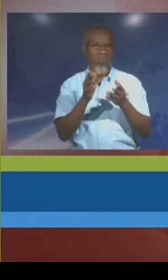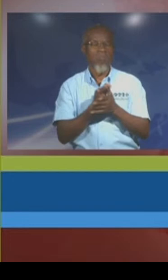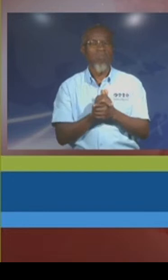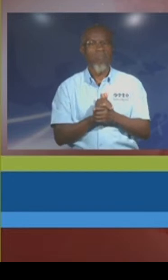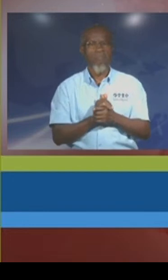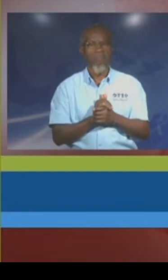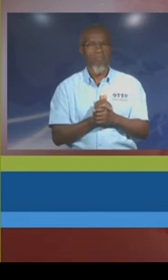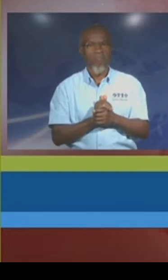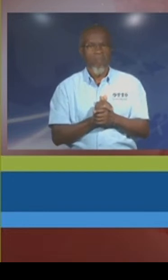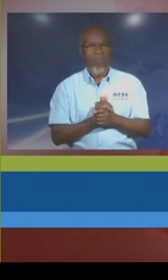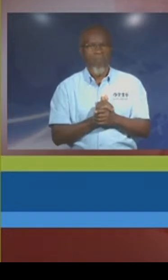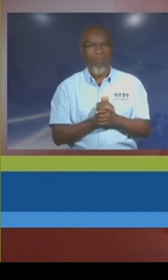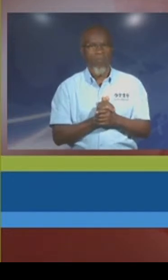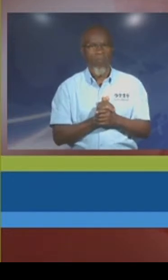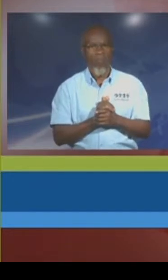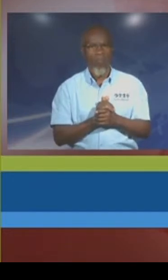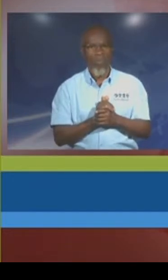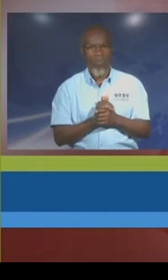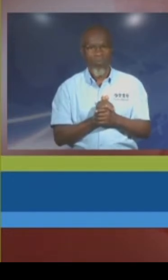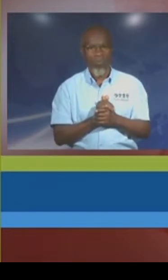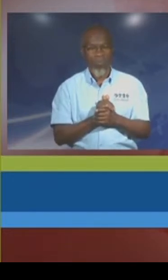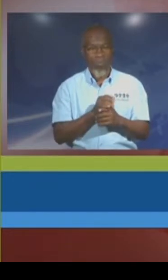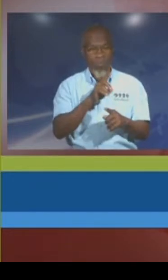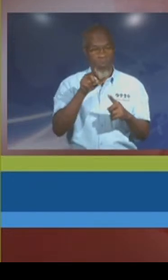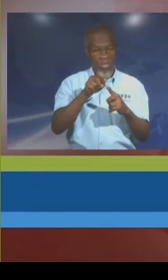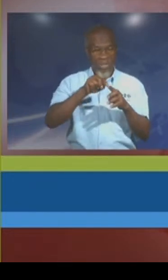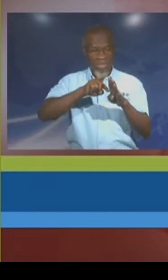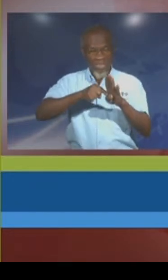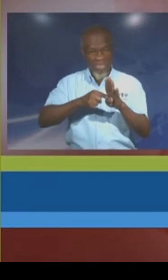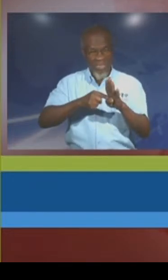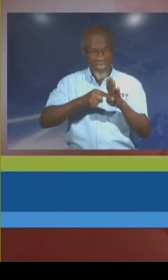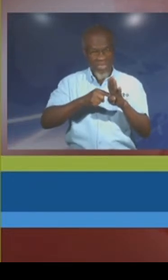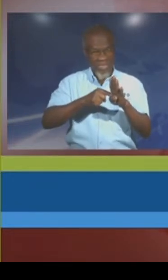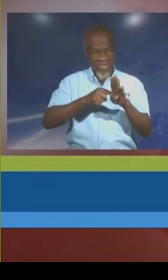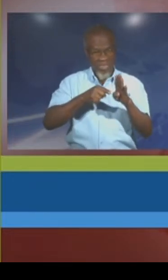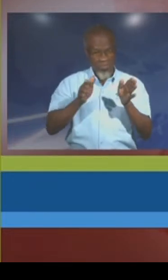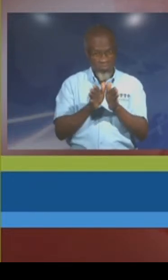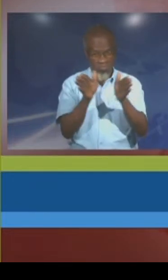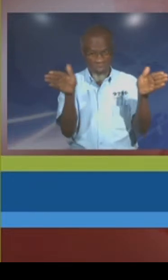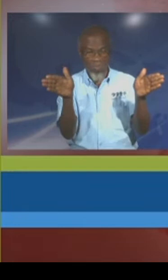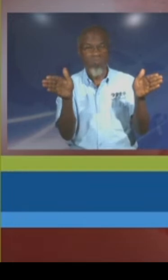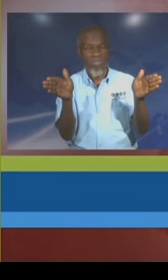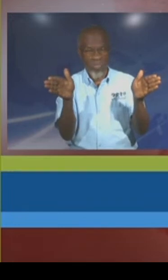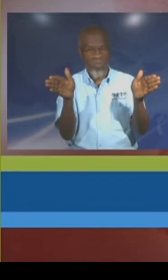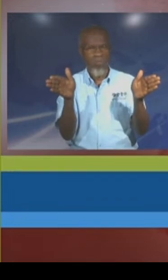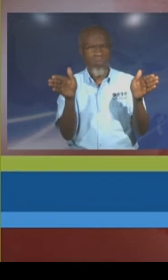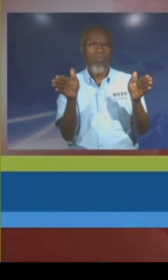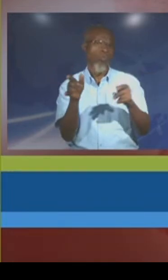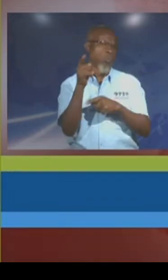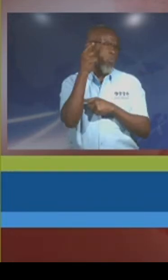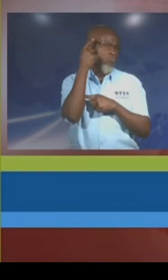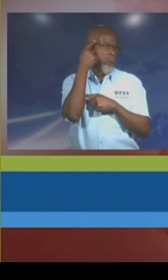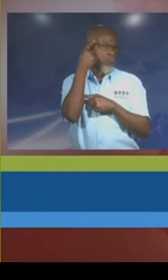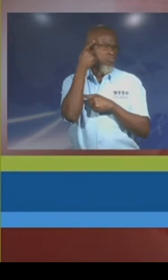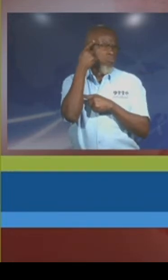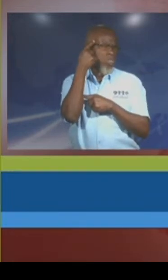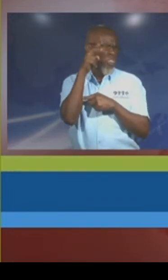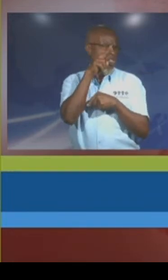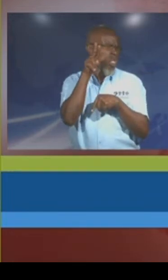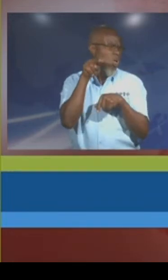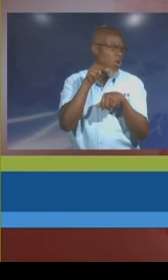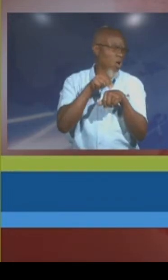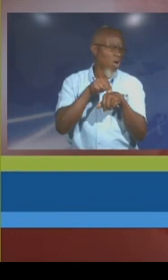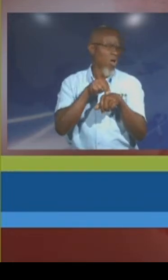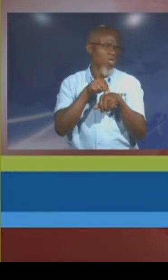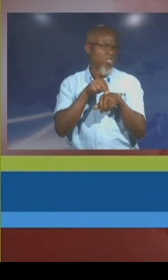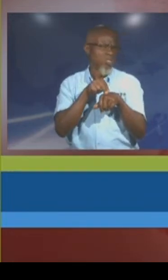slide. So when beginning at the population level, one can gauge the general population level risk by